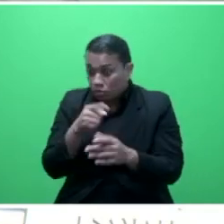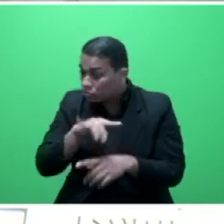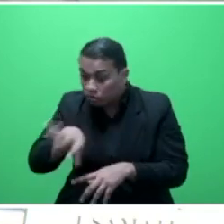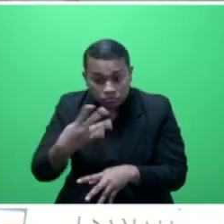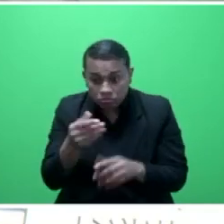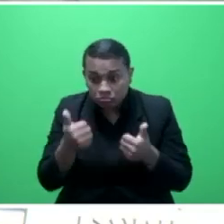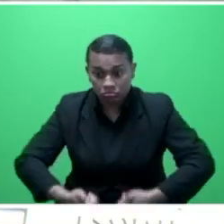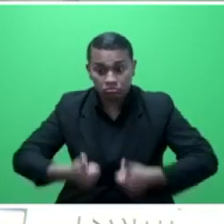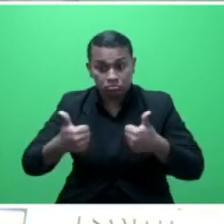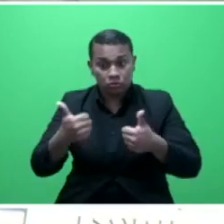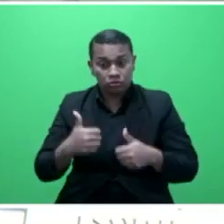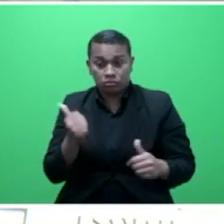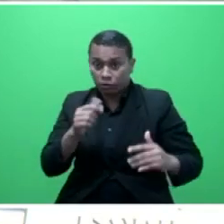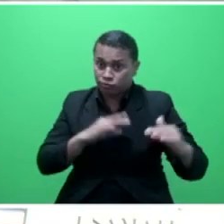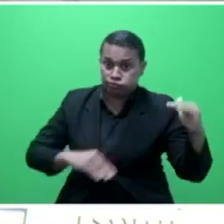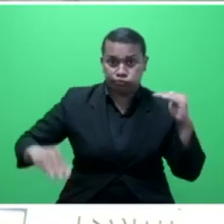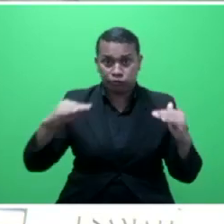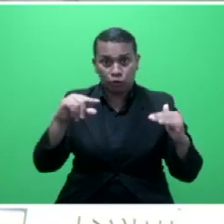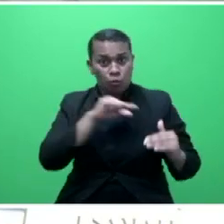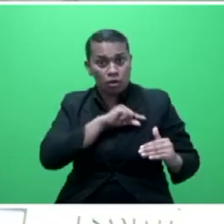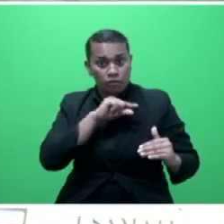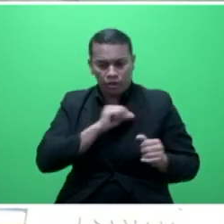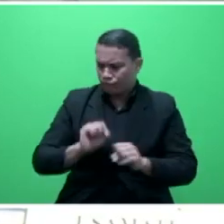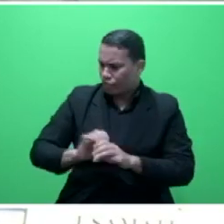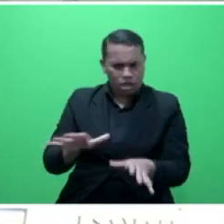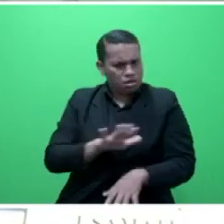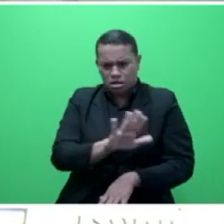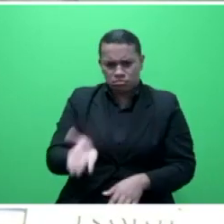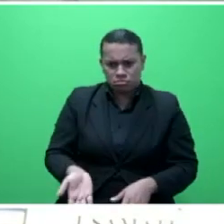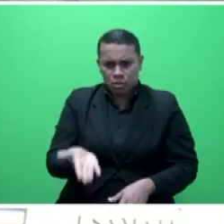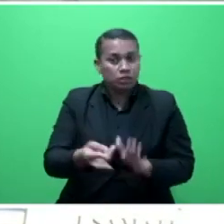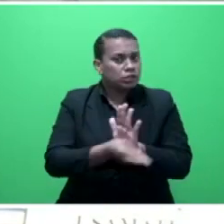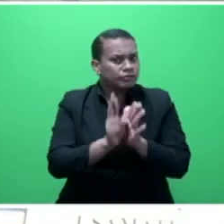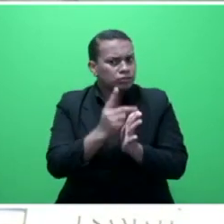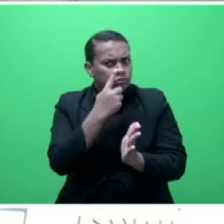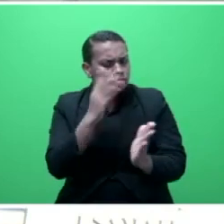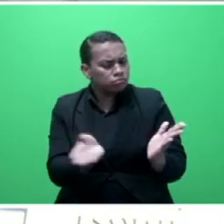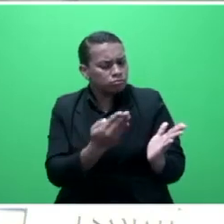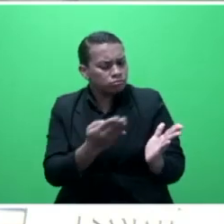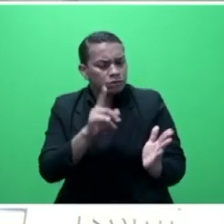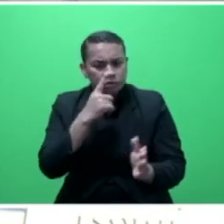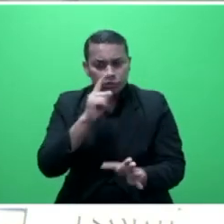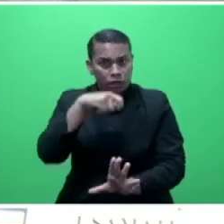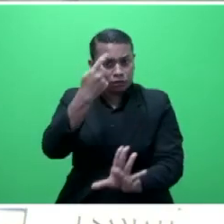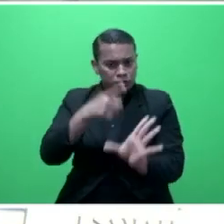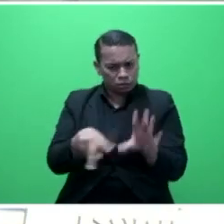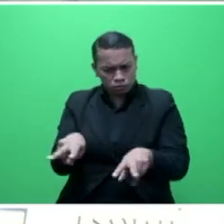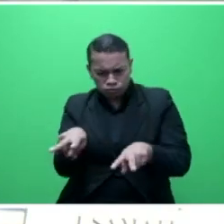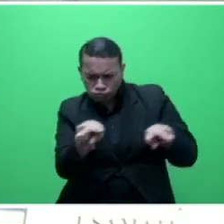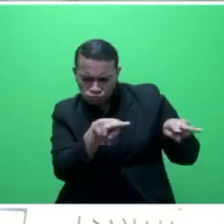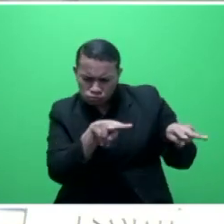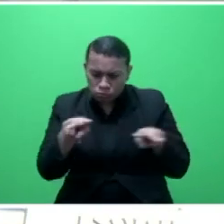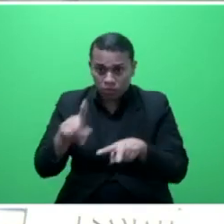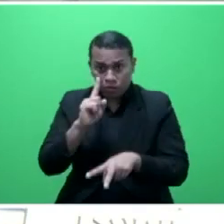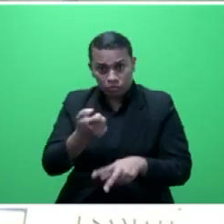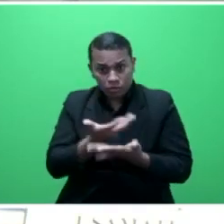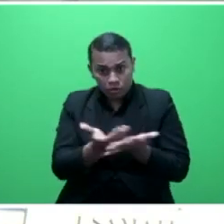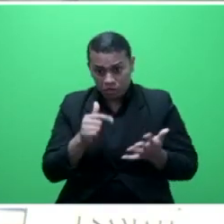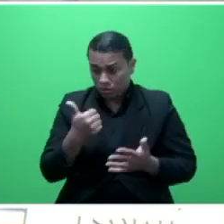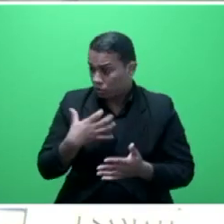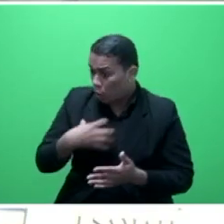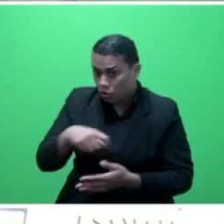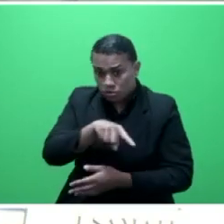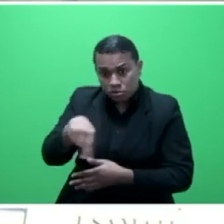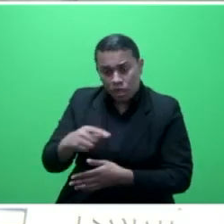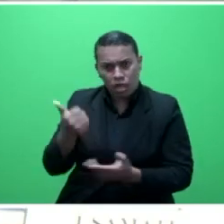through a review of these measures throughout the next year, for the most part, we'll have our eyes set on further liberalization, meaning lower prices